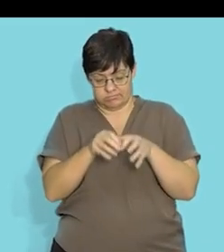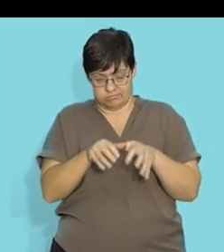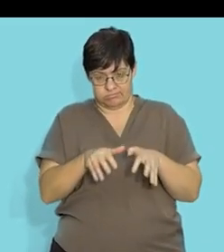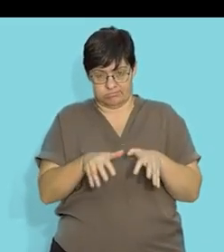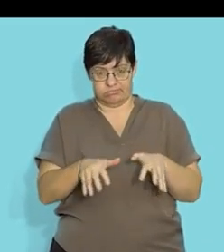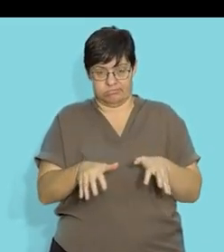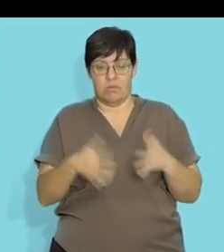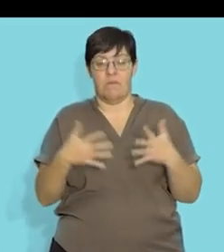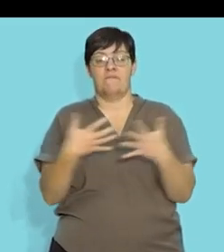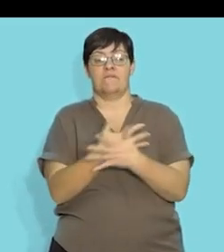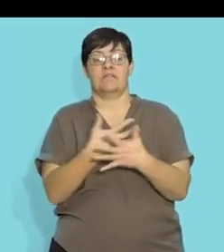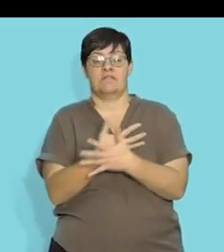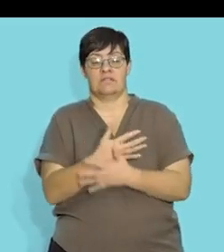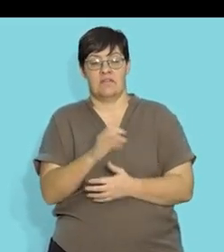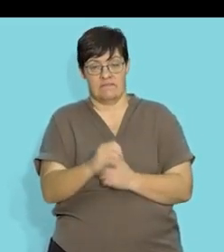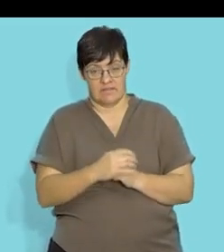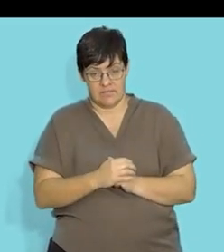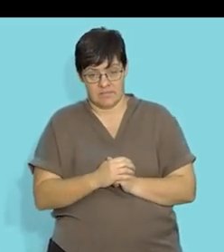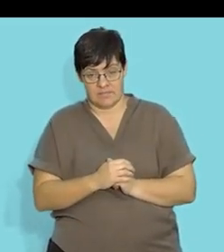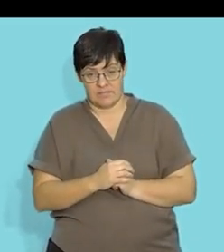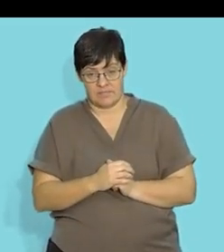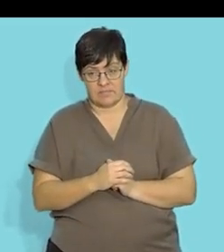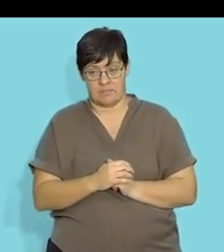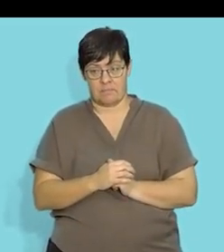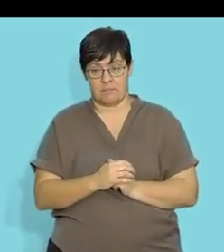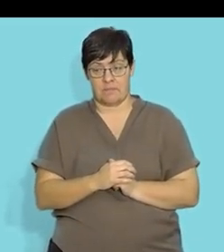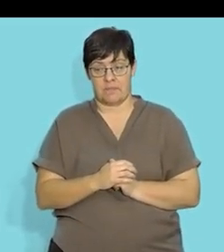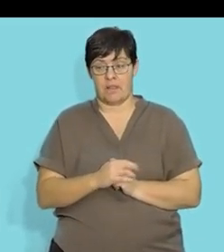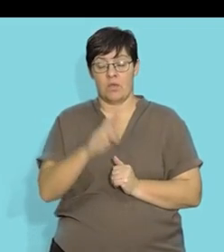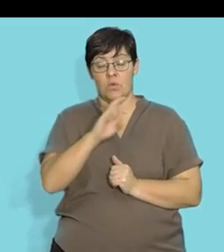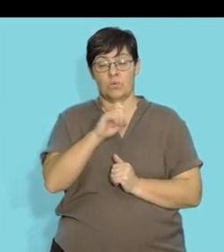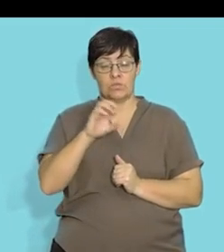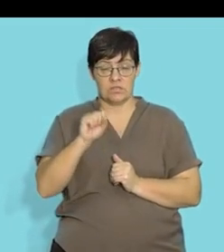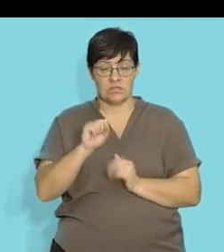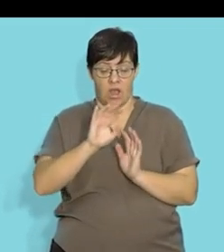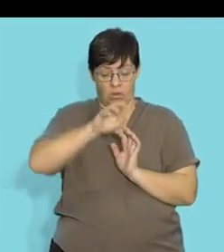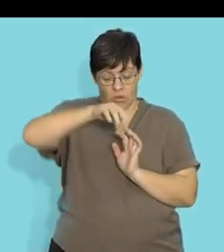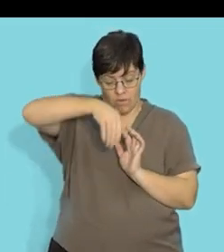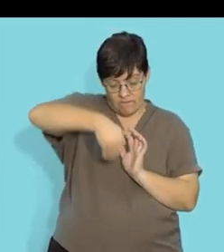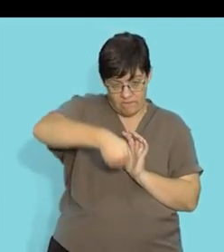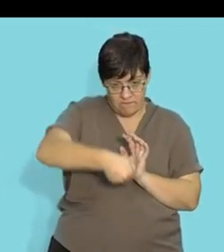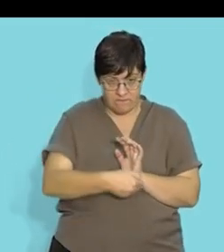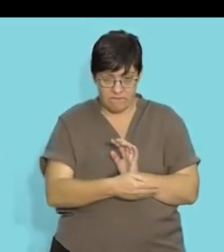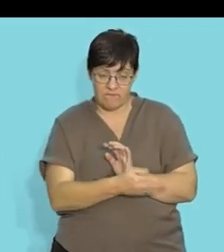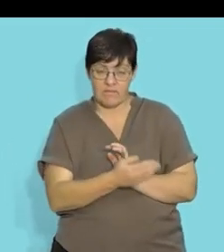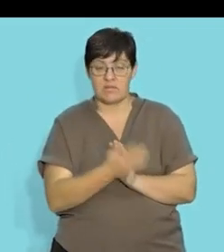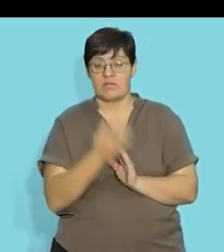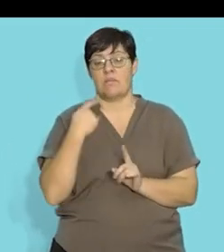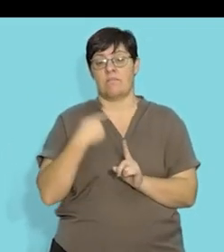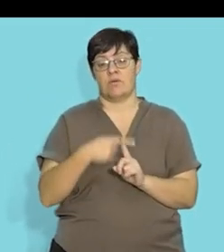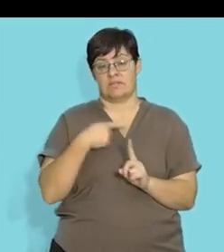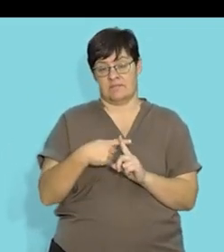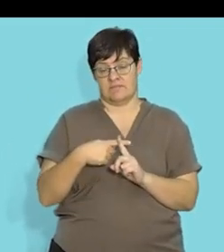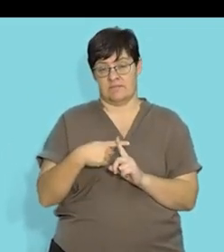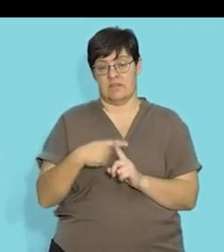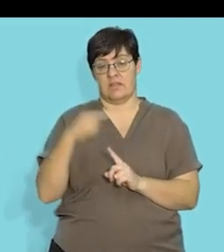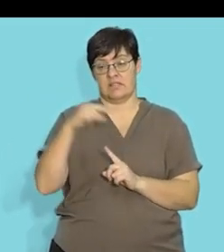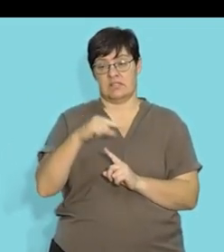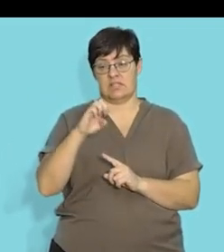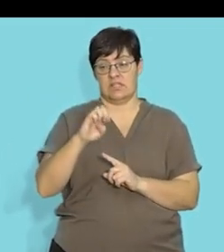that growth occurs faster in the vertical direction. The roots also curve downwards, so they are